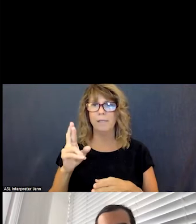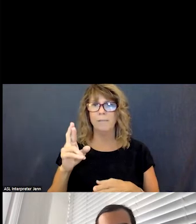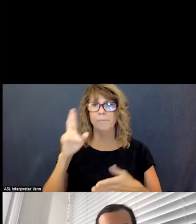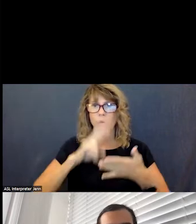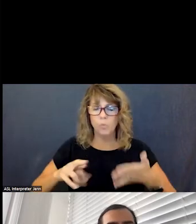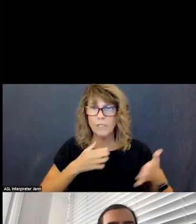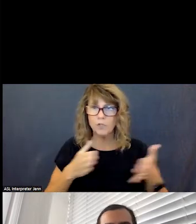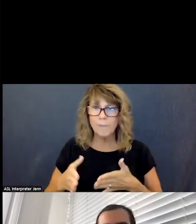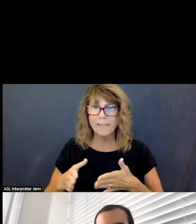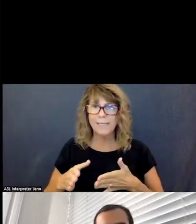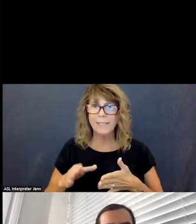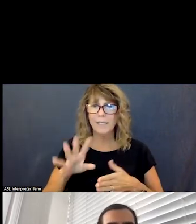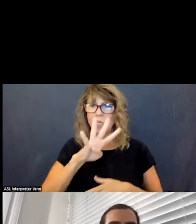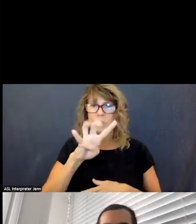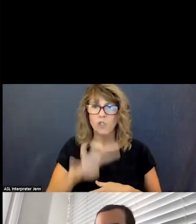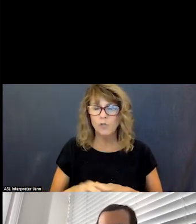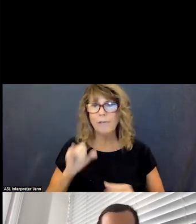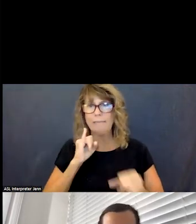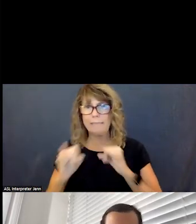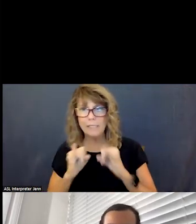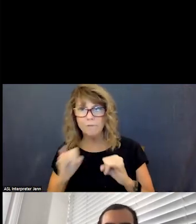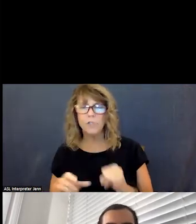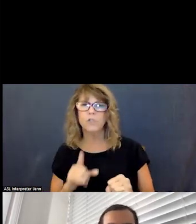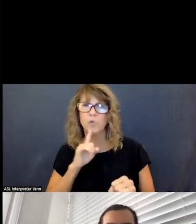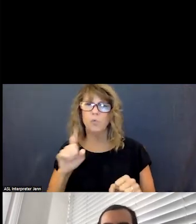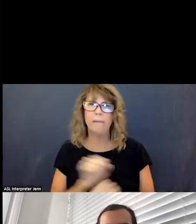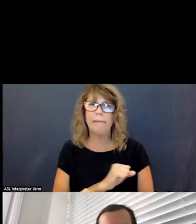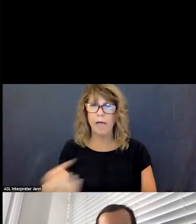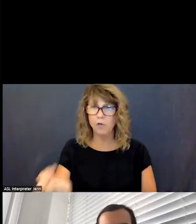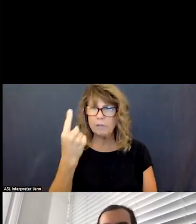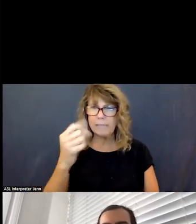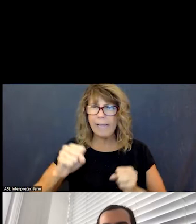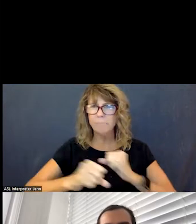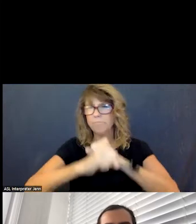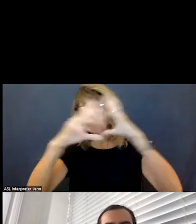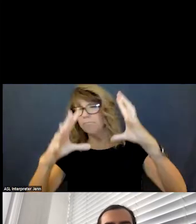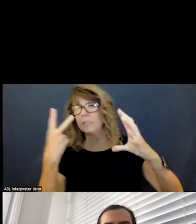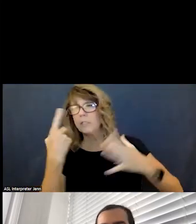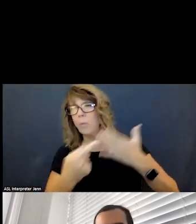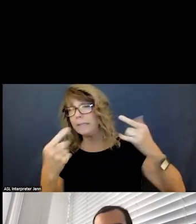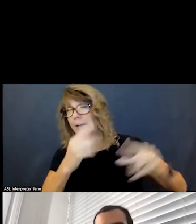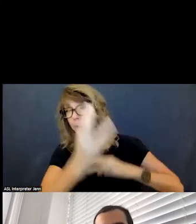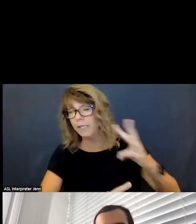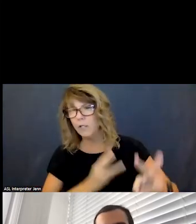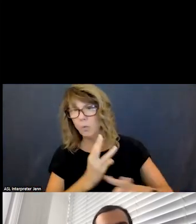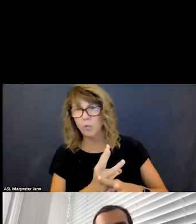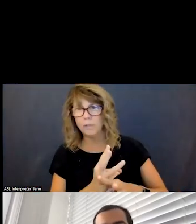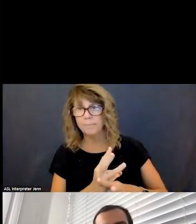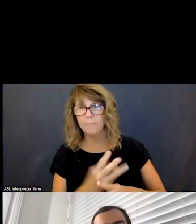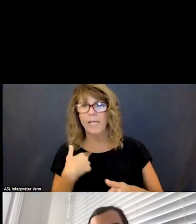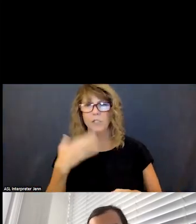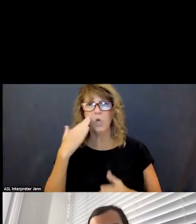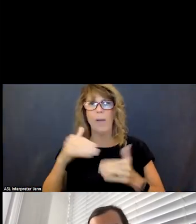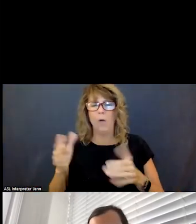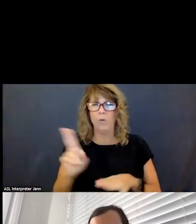surveys, interviews to really understand what's happening out in the world and inform further development of policy. We've got